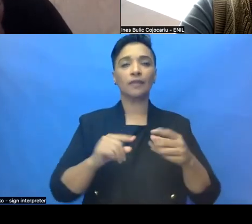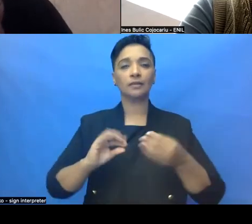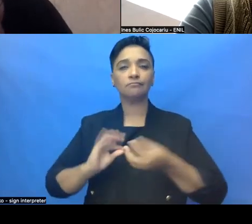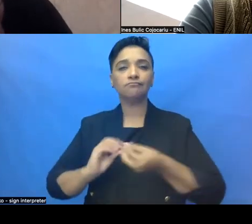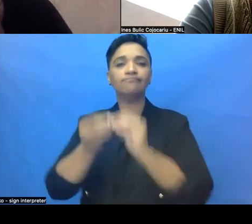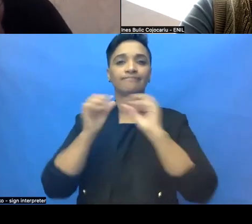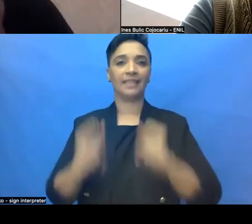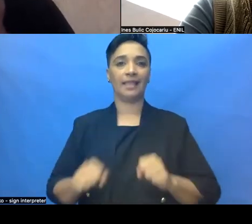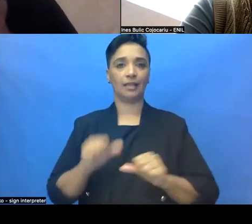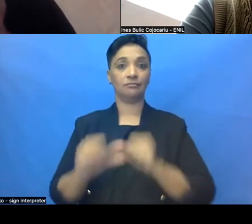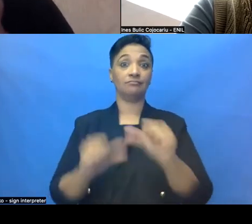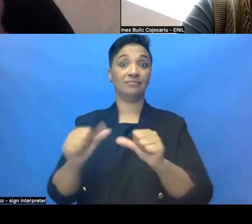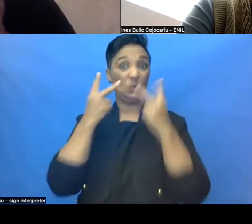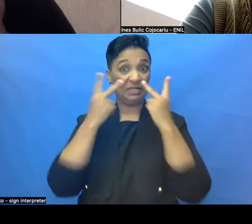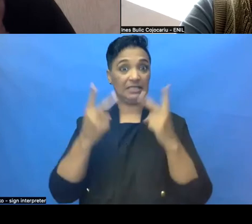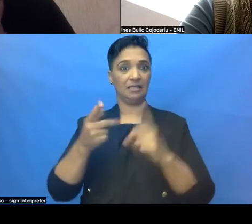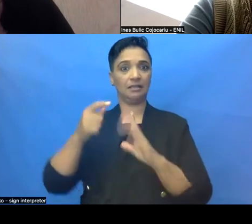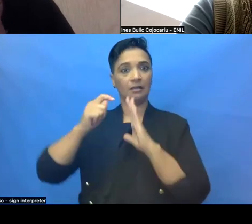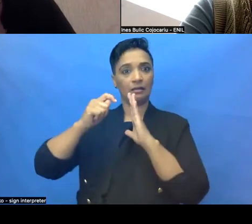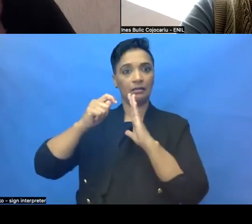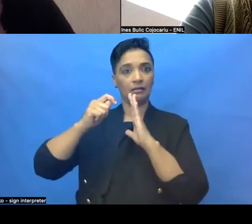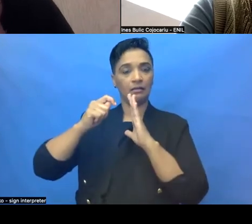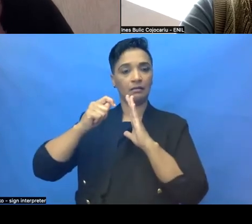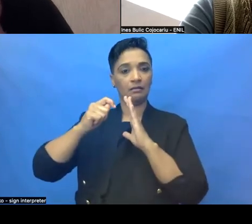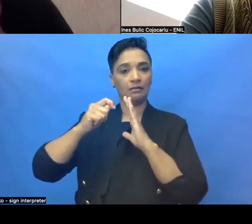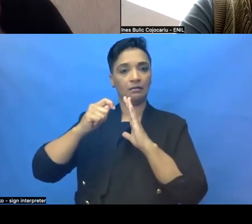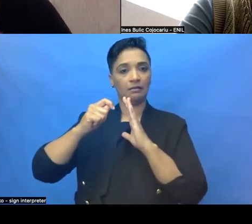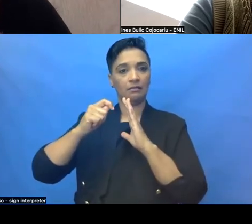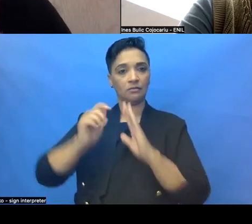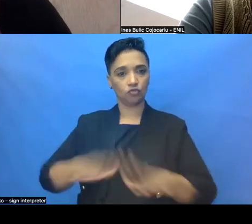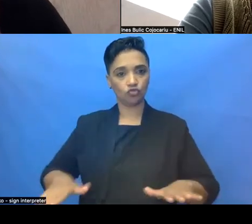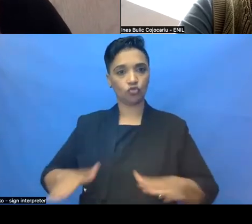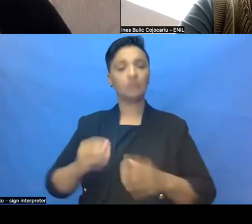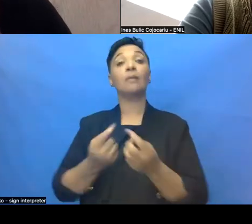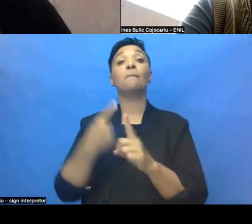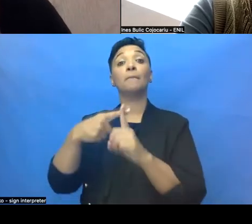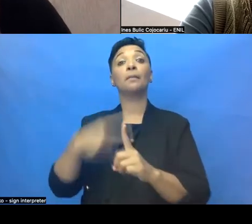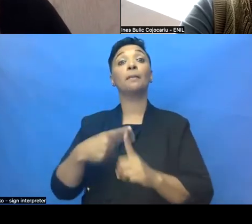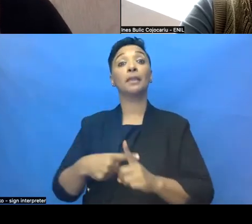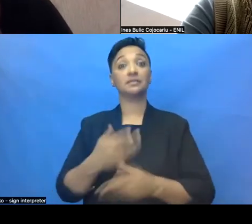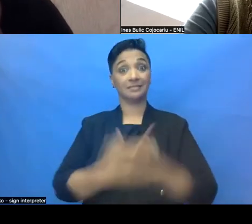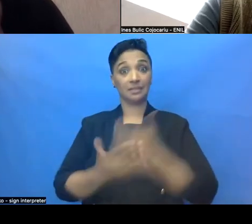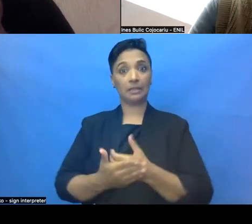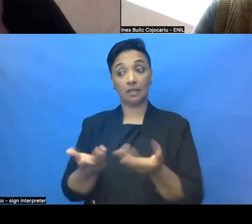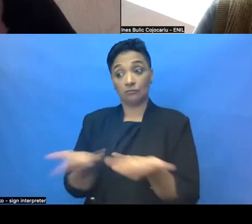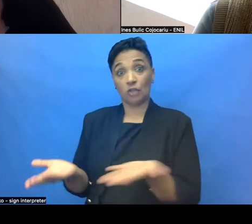in the video. It means that it's children with the most complex disability.